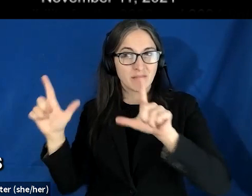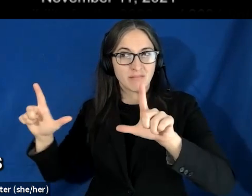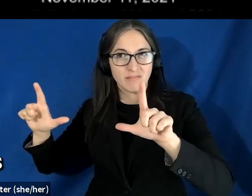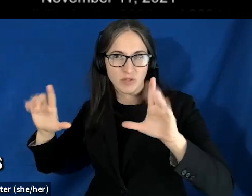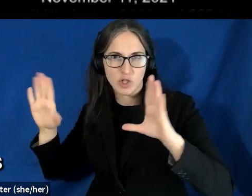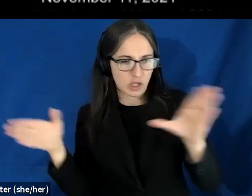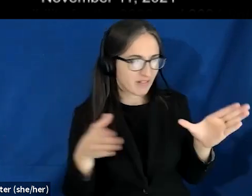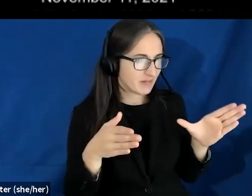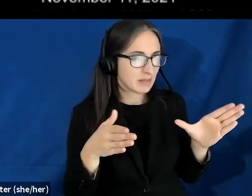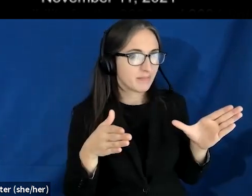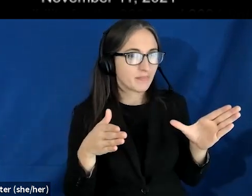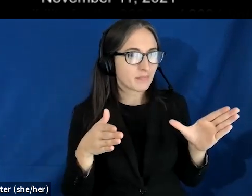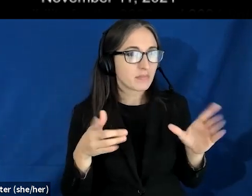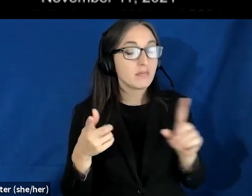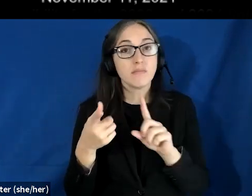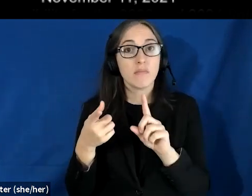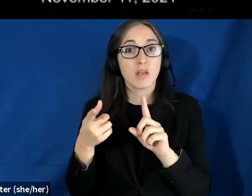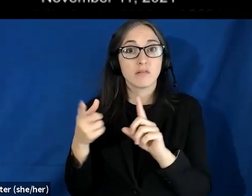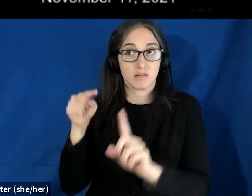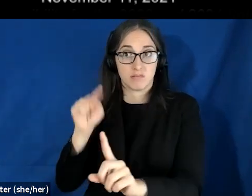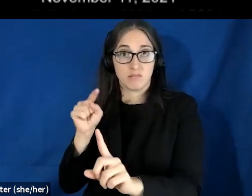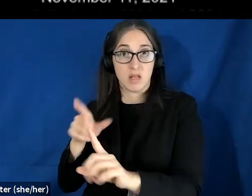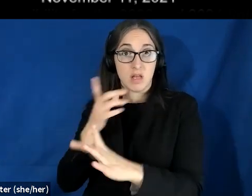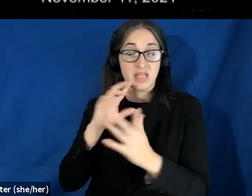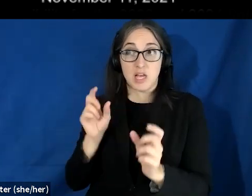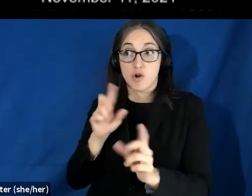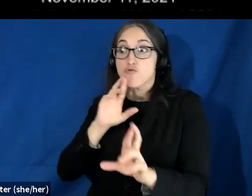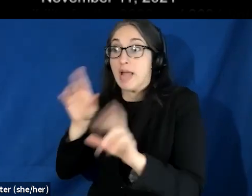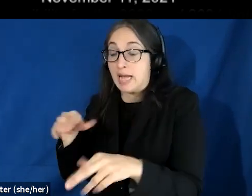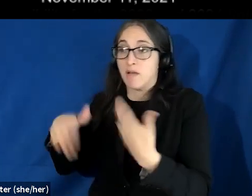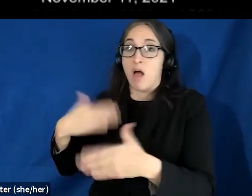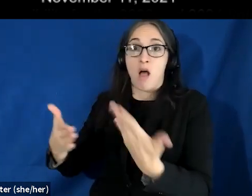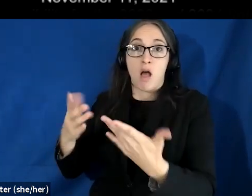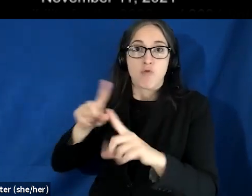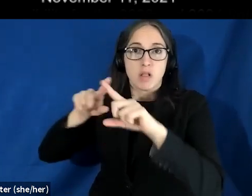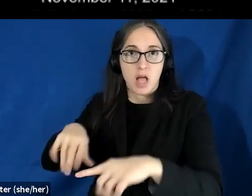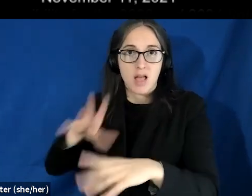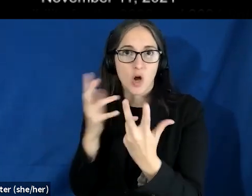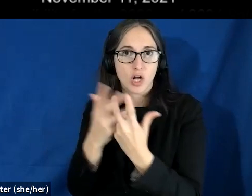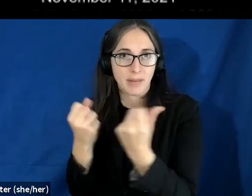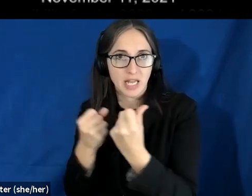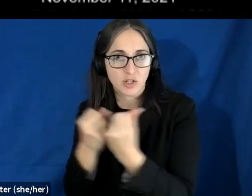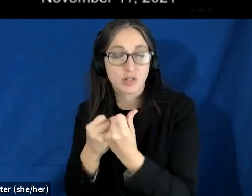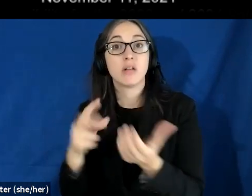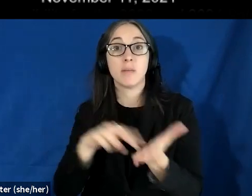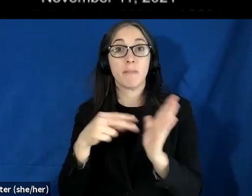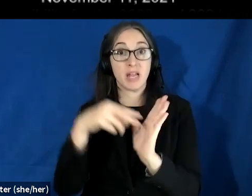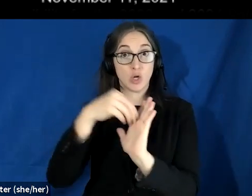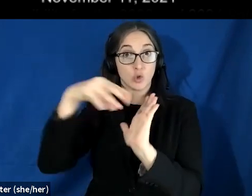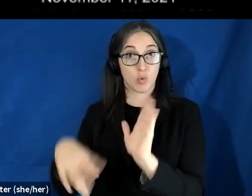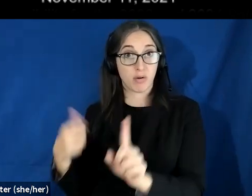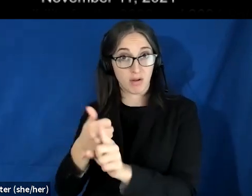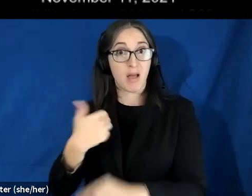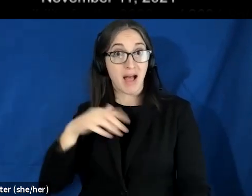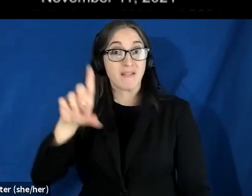on accommodations alone. This idea that a student with disability comes to the university and let's get them set up